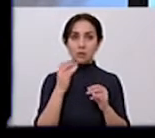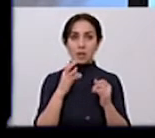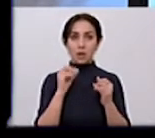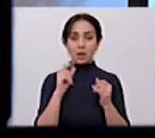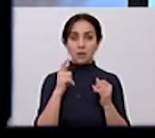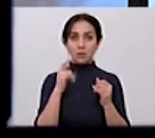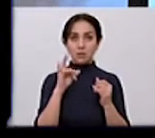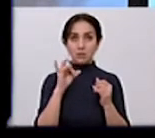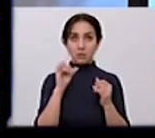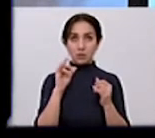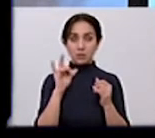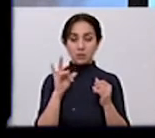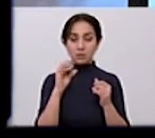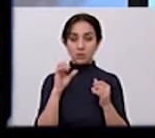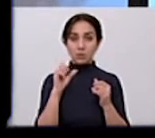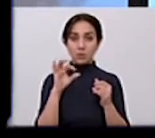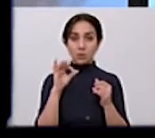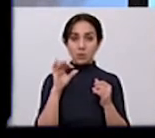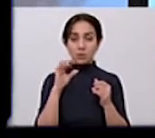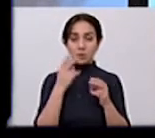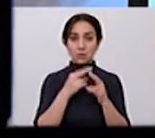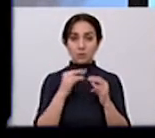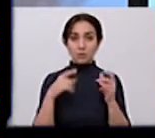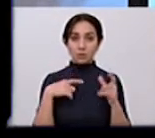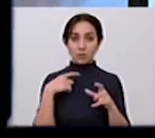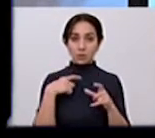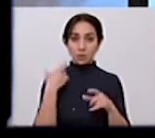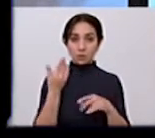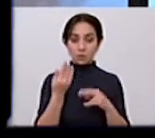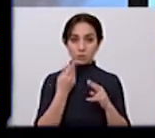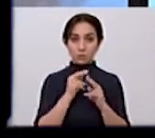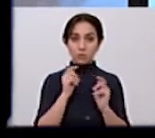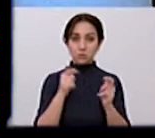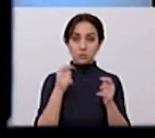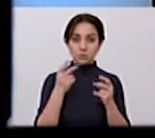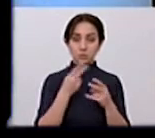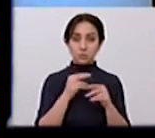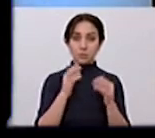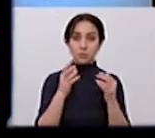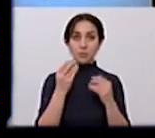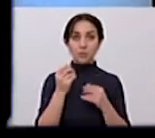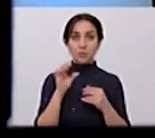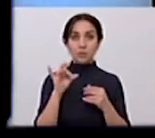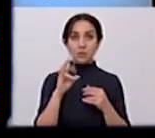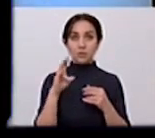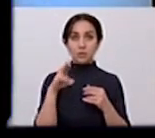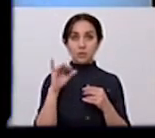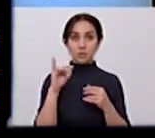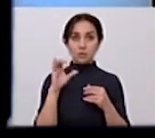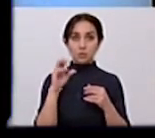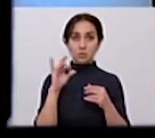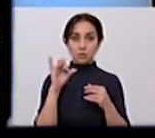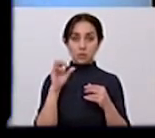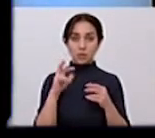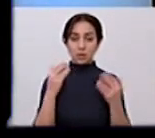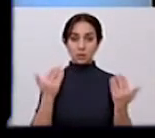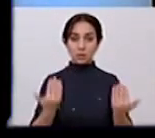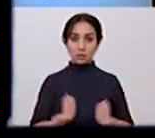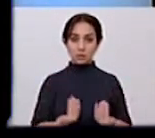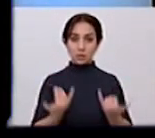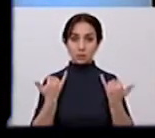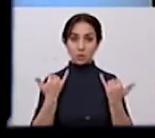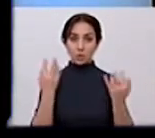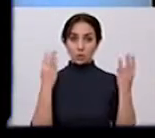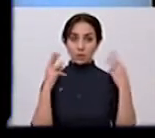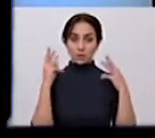yer, ya'ni asosan o'sha dehqonchilik, ya'ni yerga alohida e'tibor berilishi yoki industrial deyapti. Zamonaviy yangi industrial